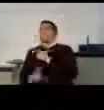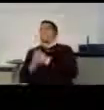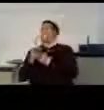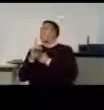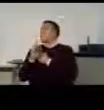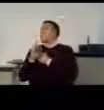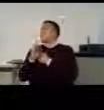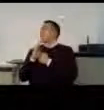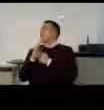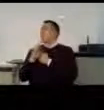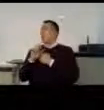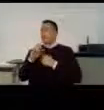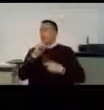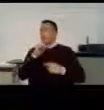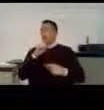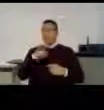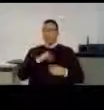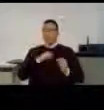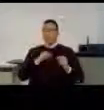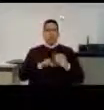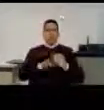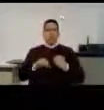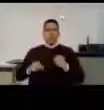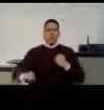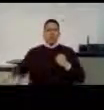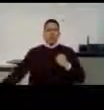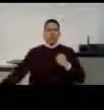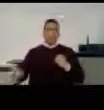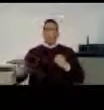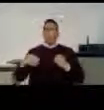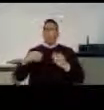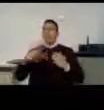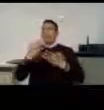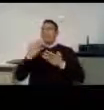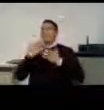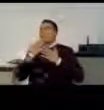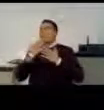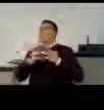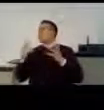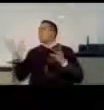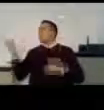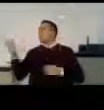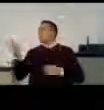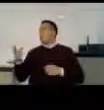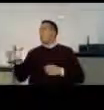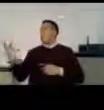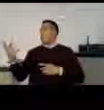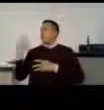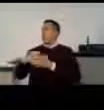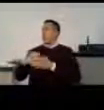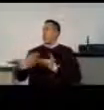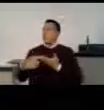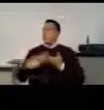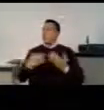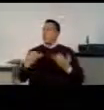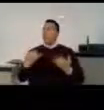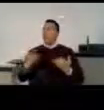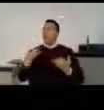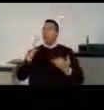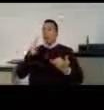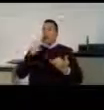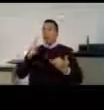we could spend the whole afternoon here, and Donna, Michelle, and Nell, thank you so much, so